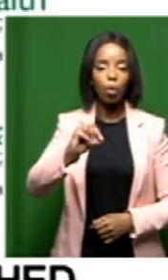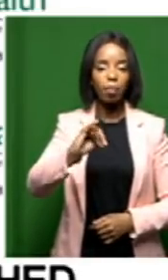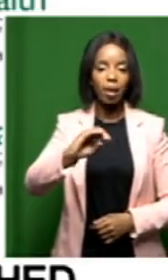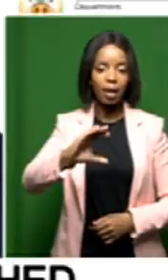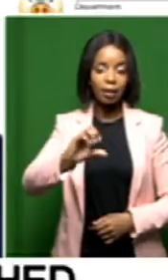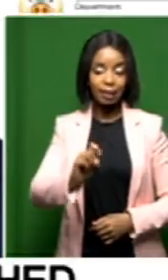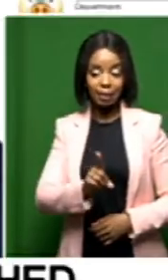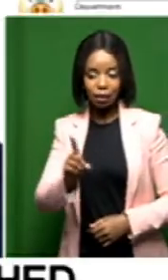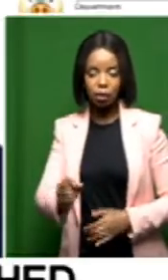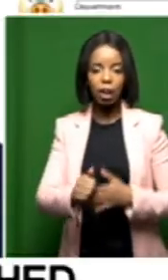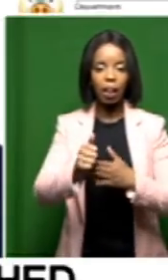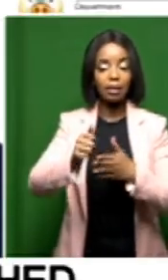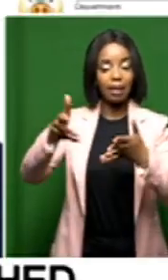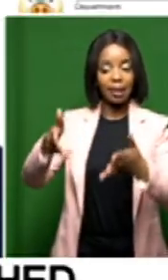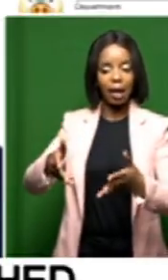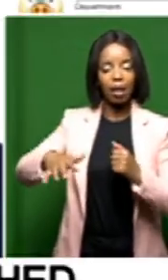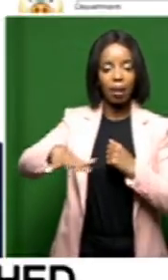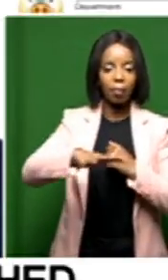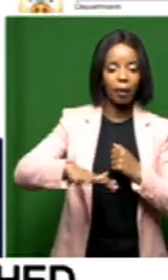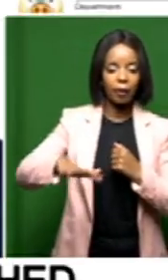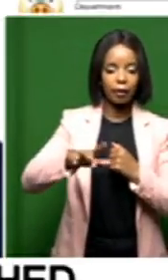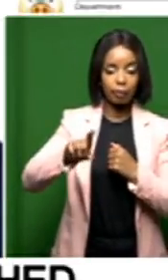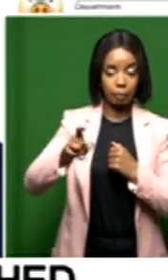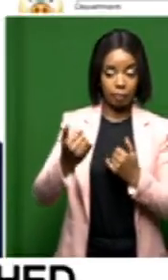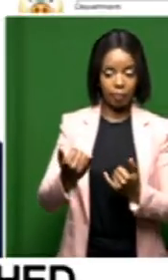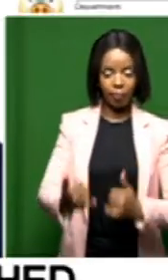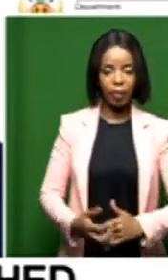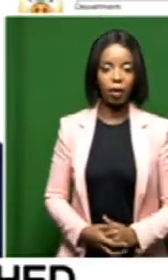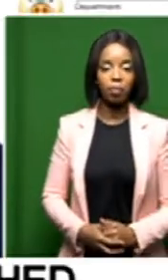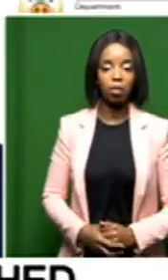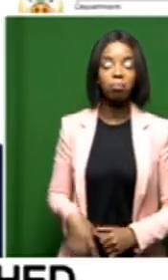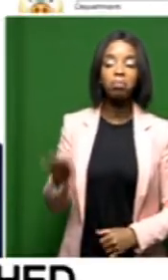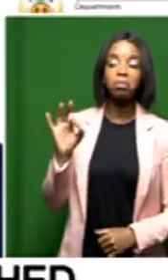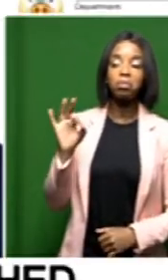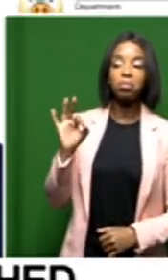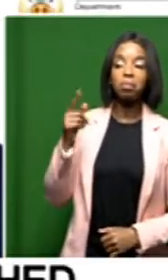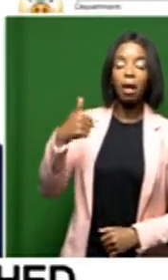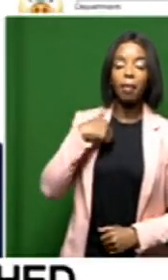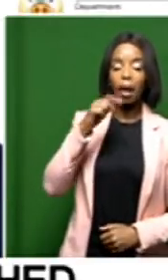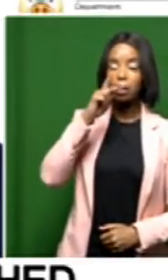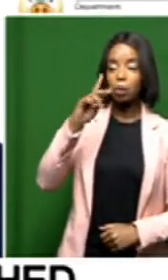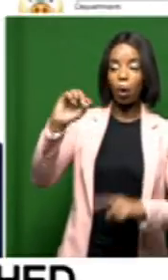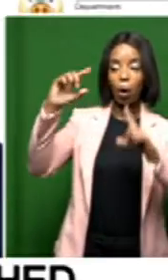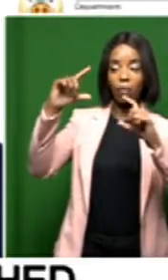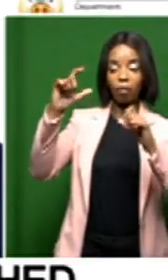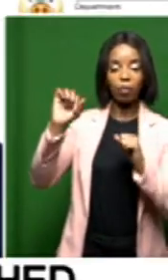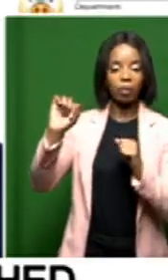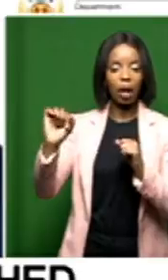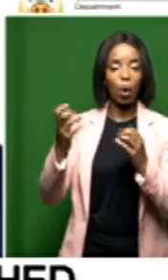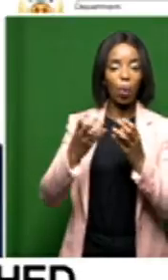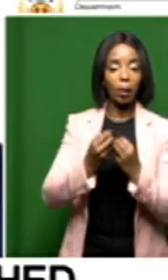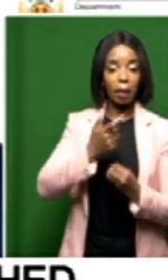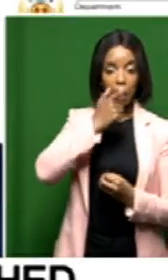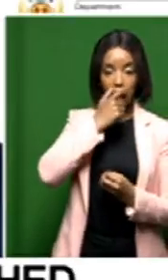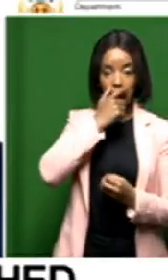Soon-Shiong. Yeah, fantastic. I saw a photograph of Dr. Tullio Oliveira with President Ramaphosa having a